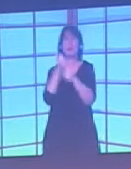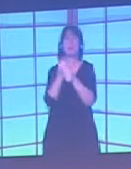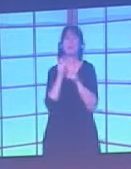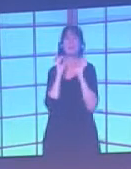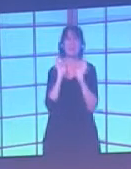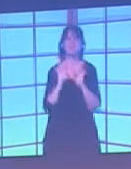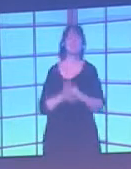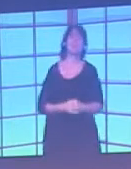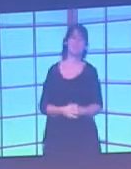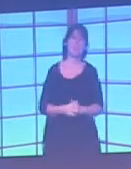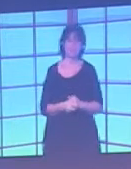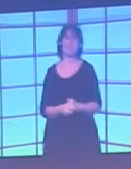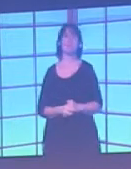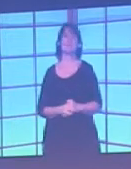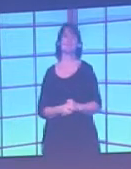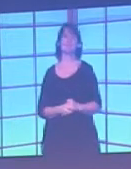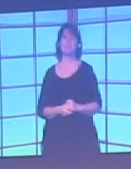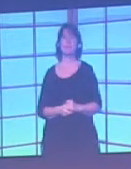Thanks, guys.